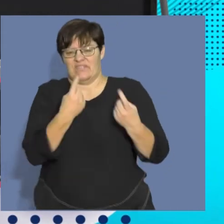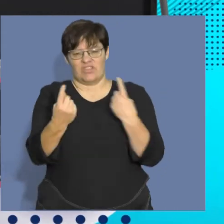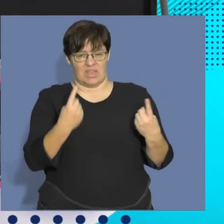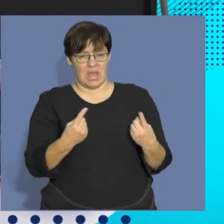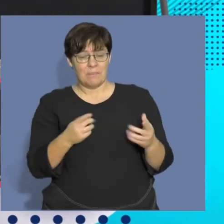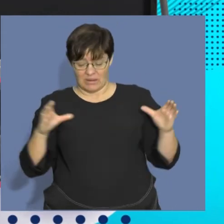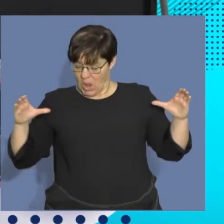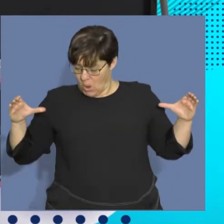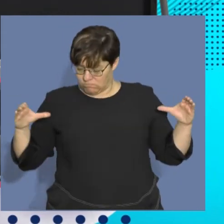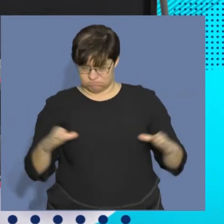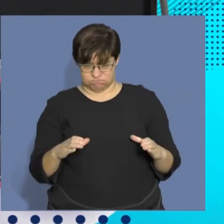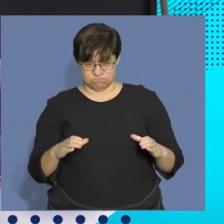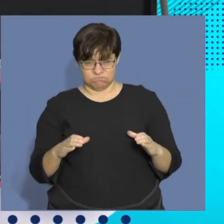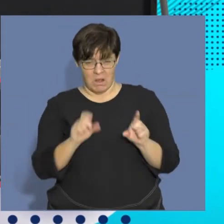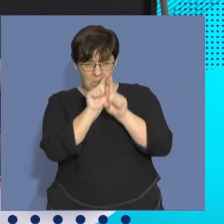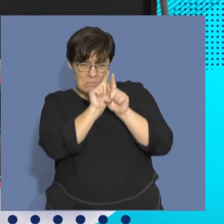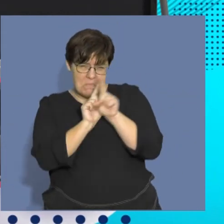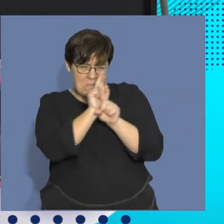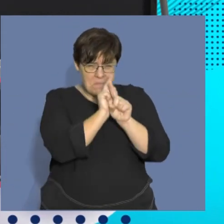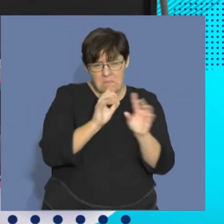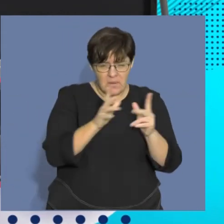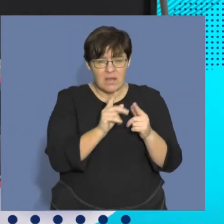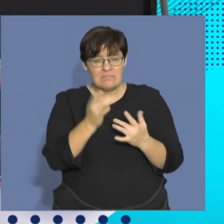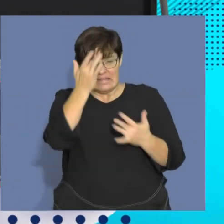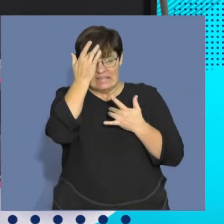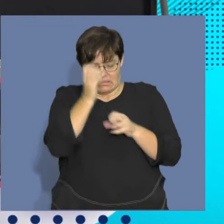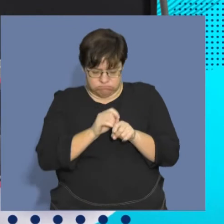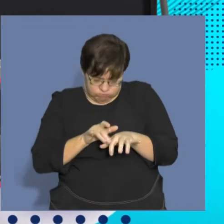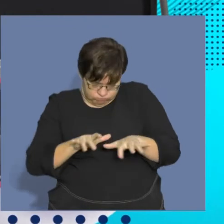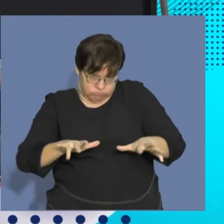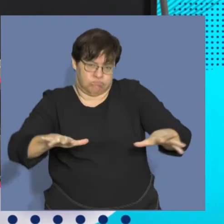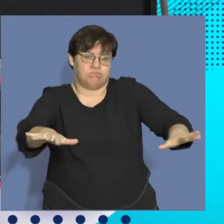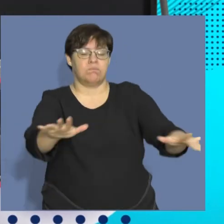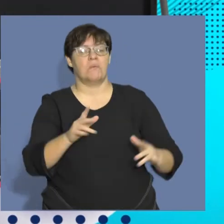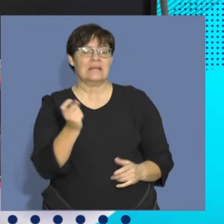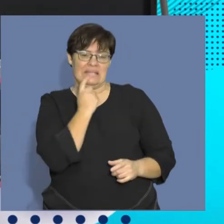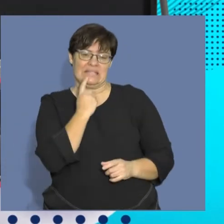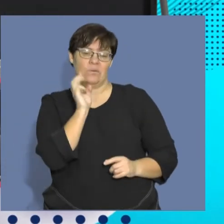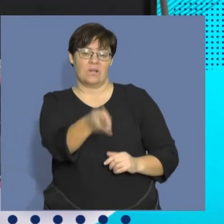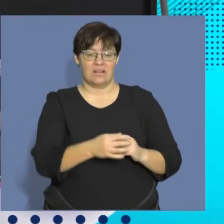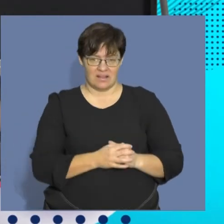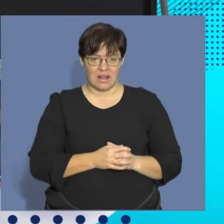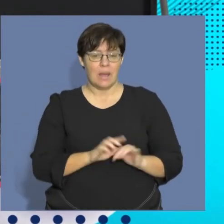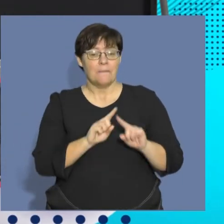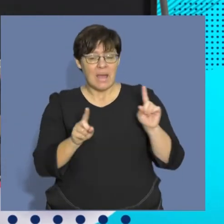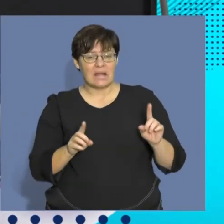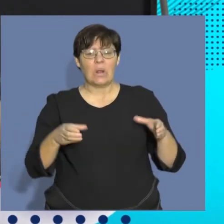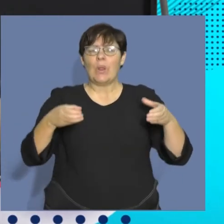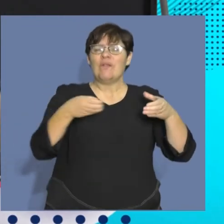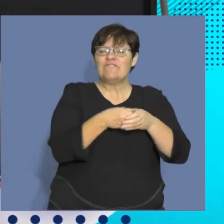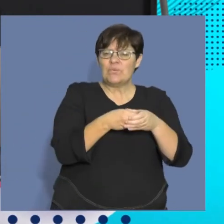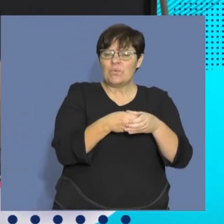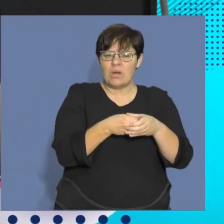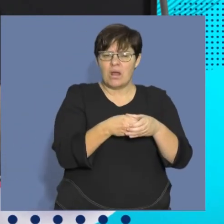packed or dense populations, we're going to see that diseases